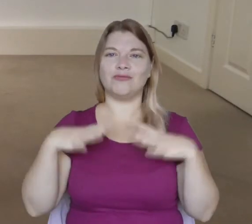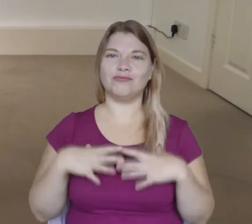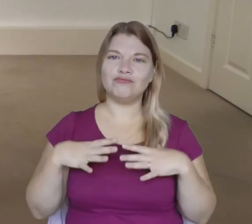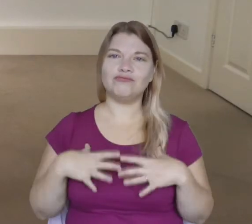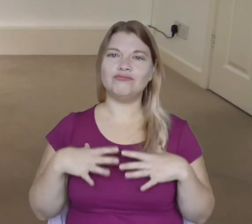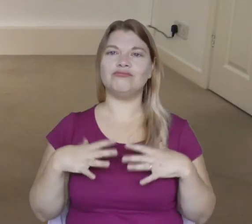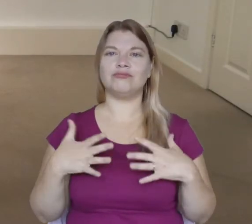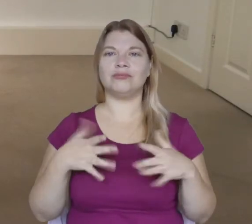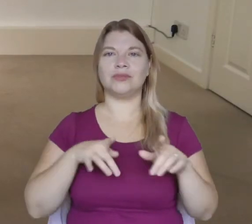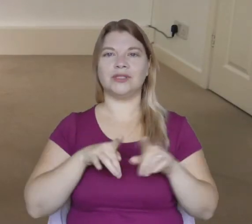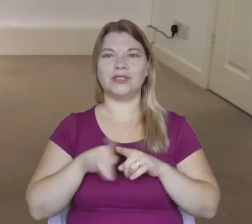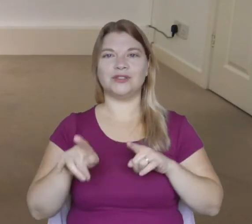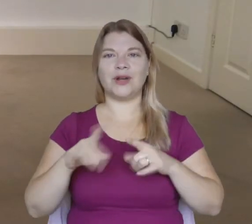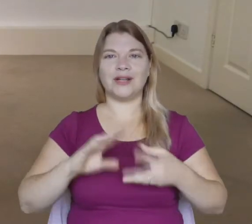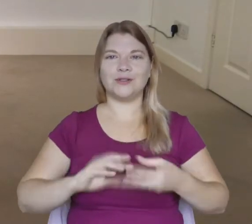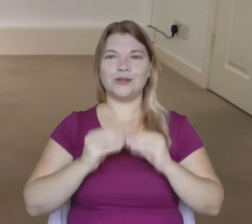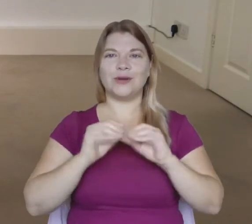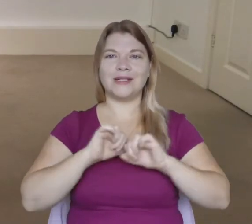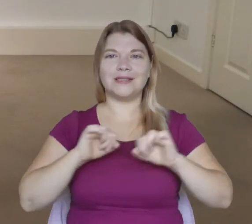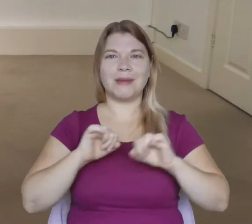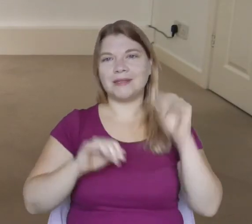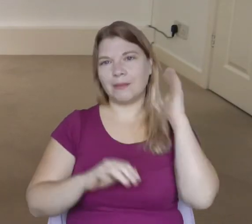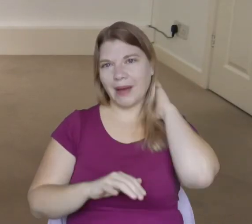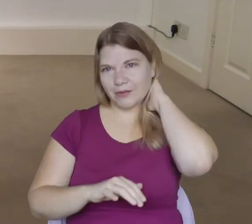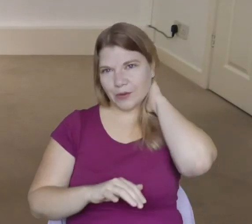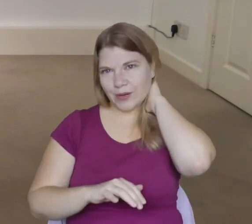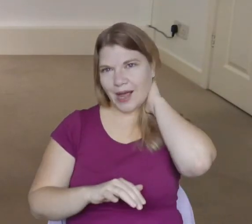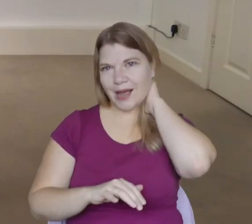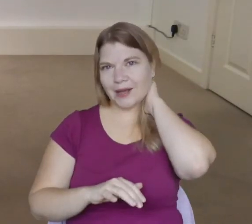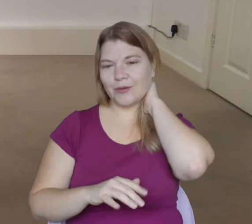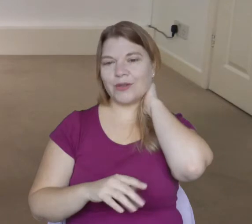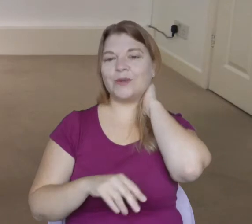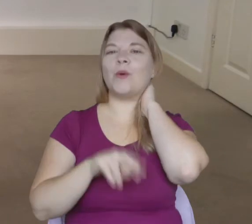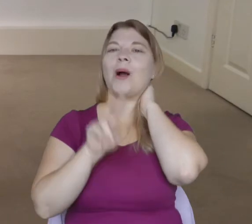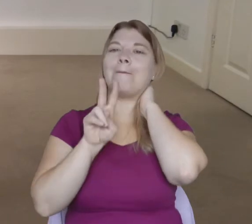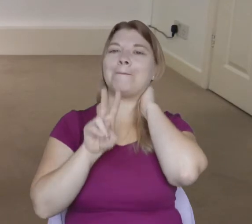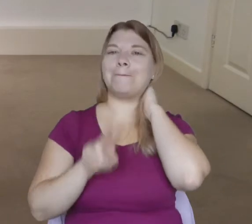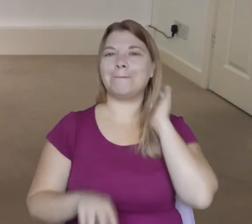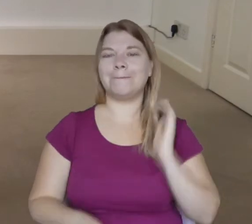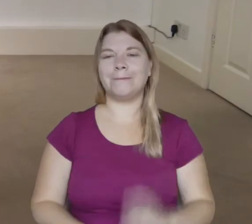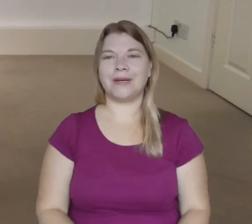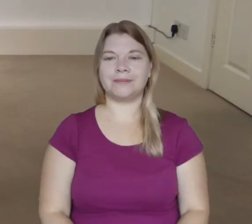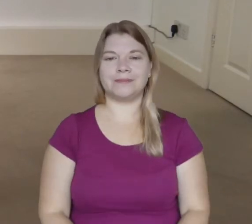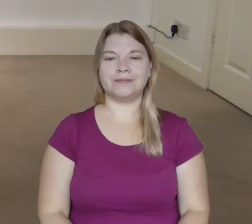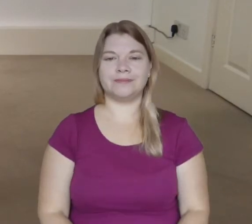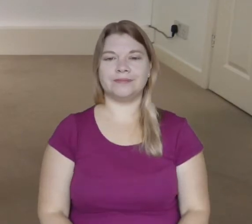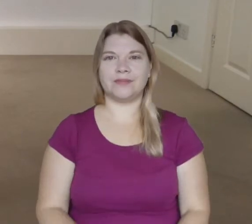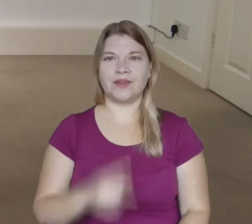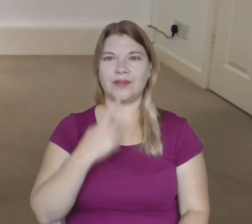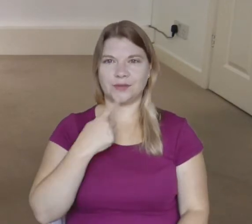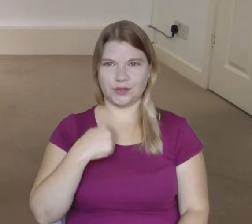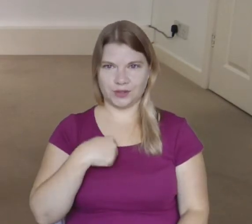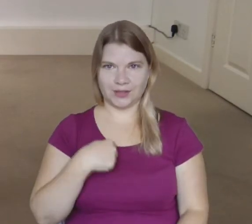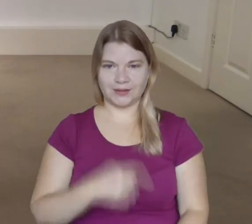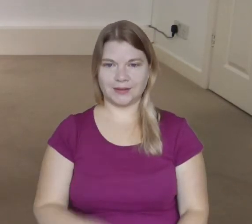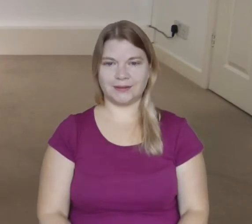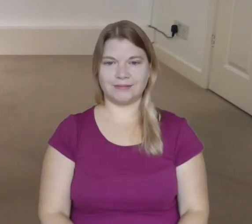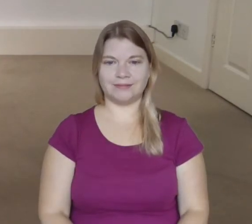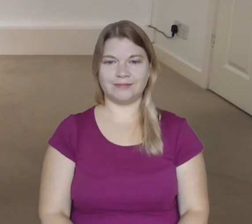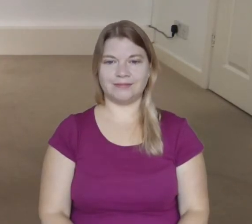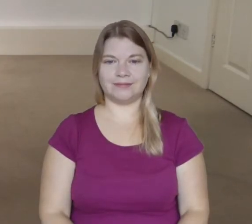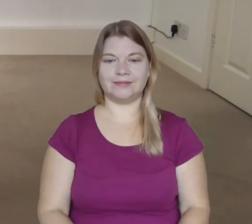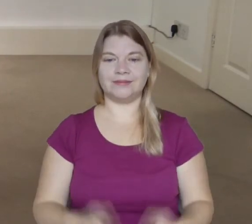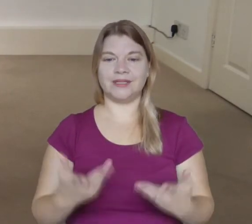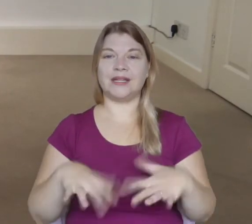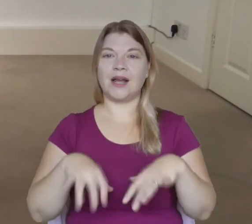and create space in the back of your neck as you take your head up to the ceiling and down, chin to the chest. And then we're going to